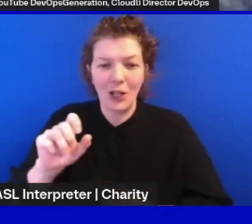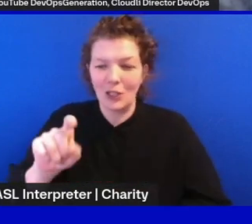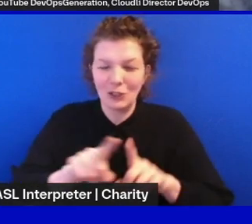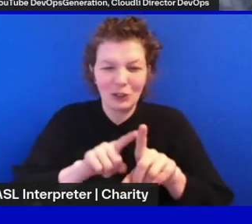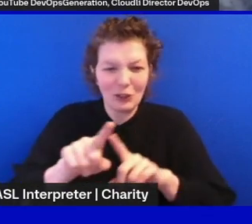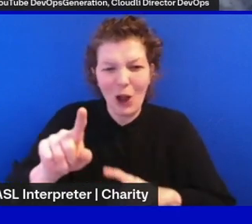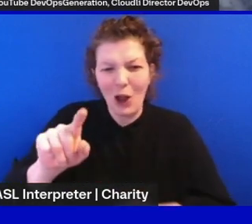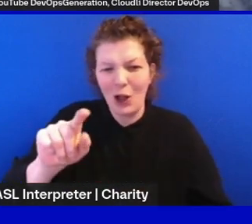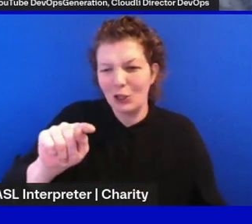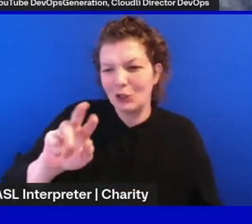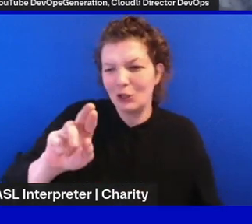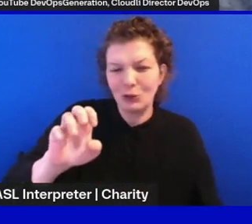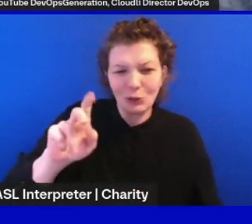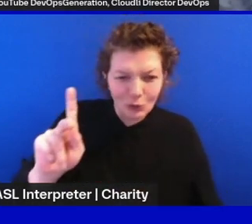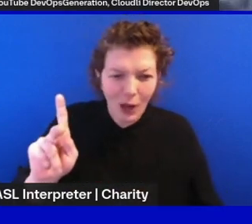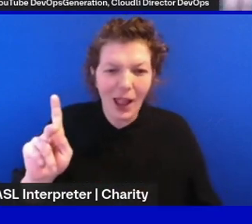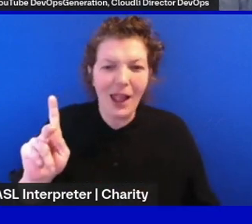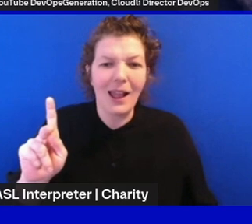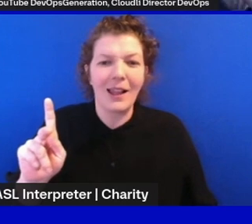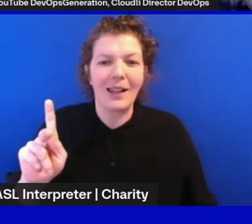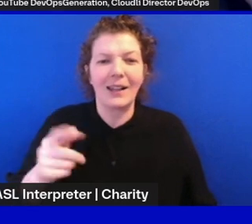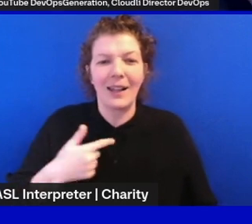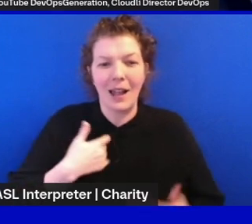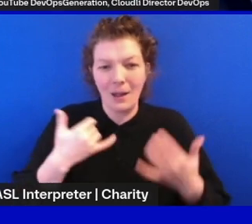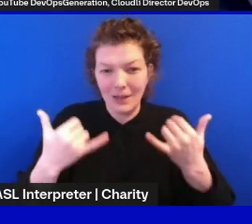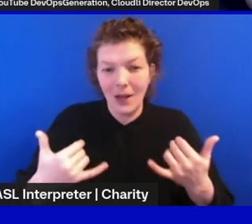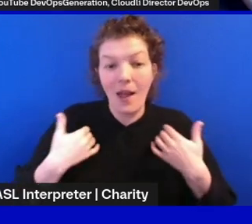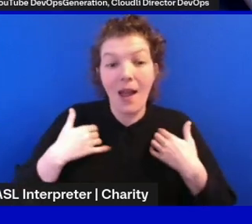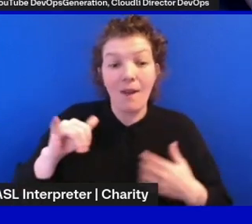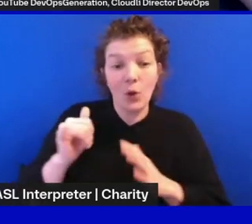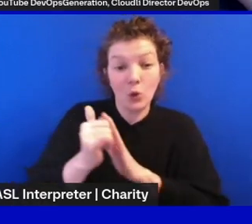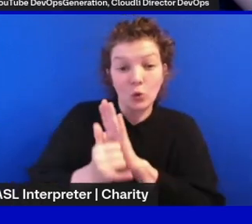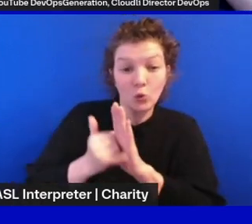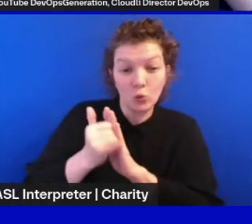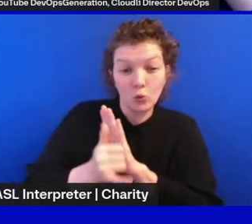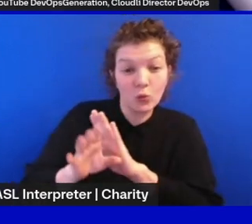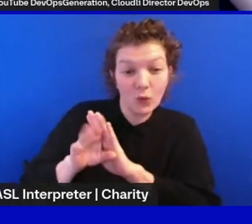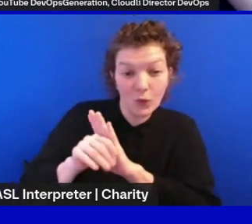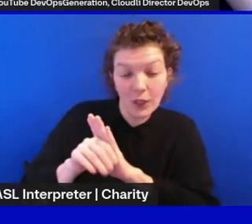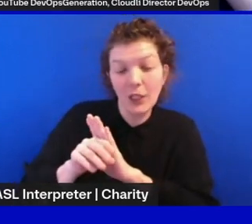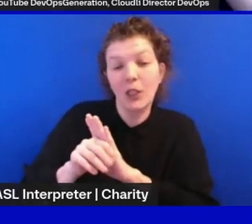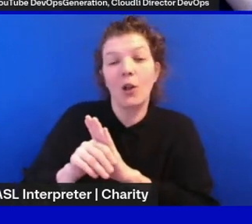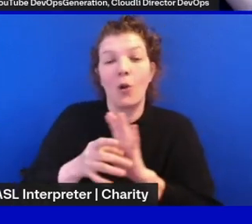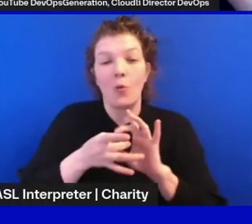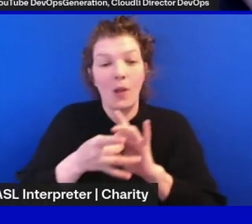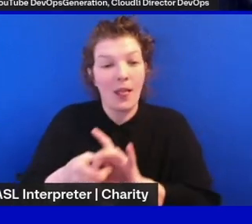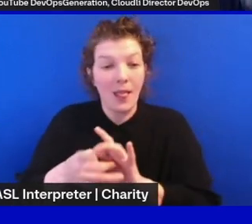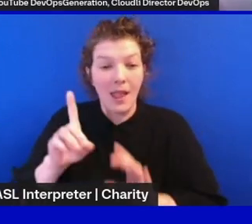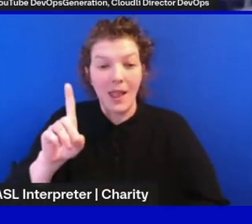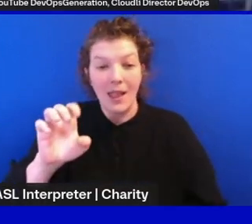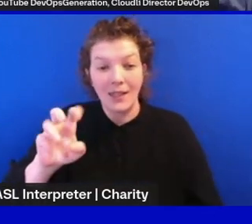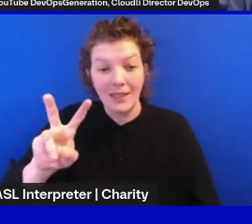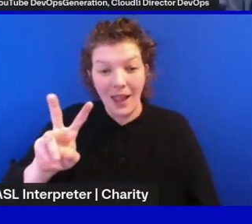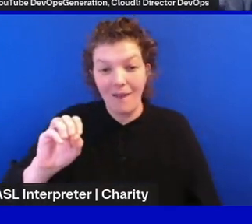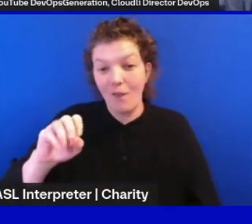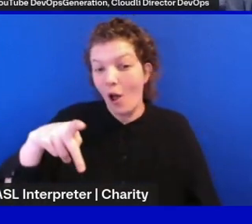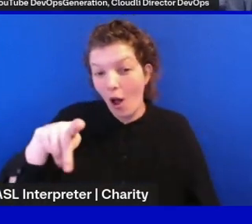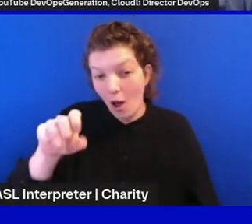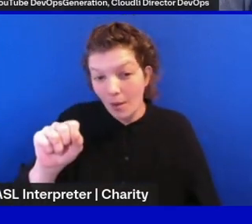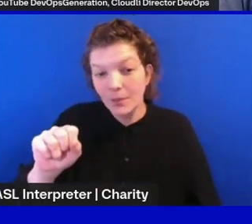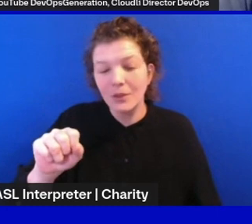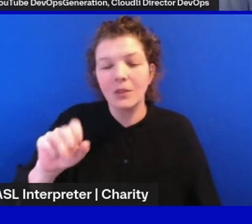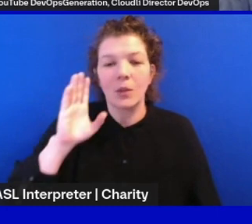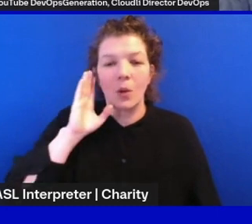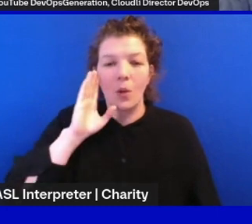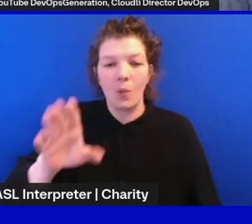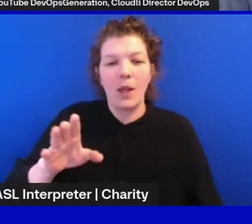running Hashistack. I'm currently developing a YouTube series on a number of important topics for new and experienced DevOps. Amongst other things, I'll be doing in-depth coverage of